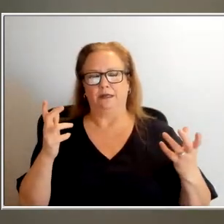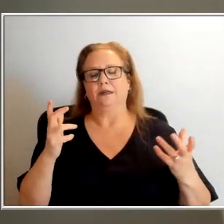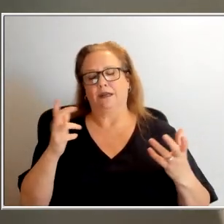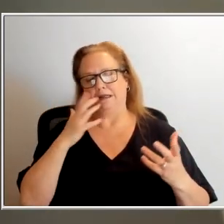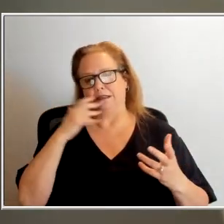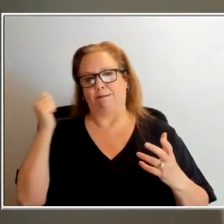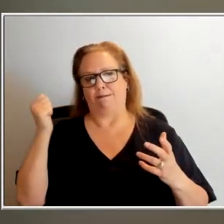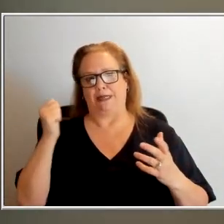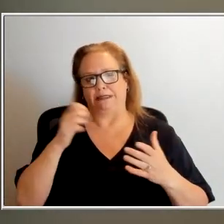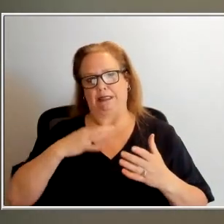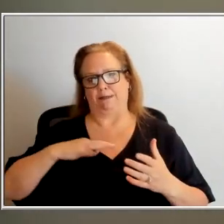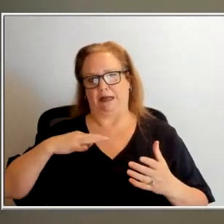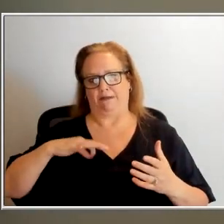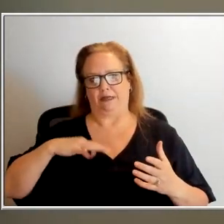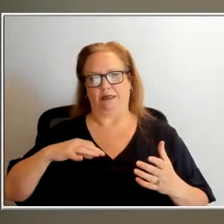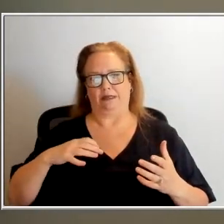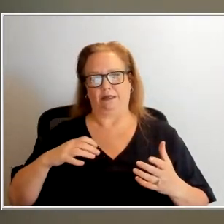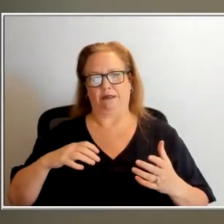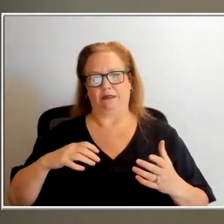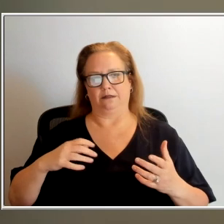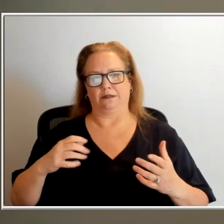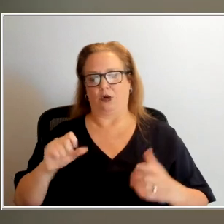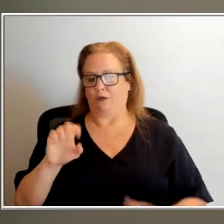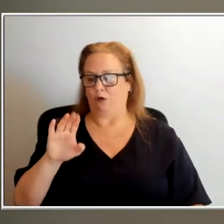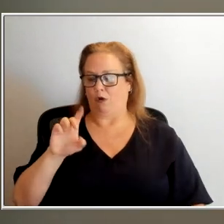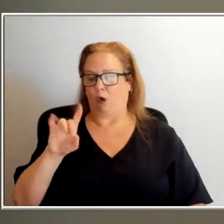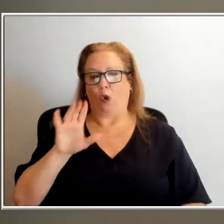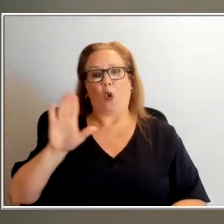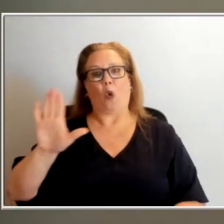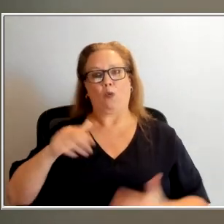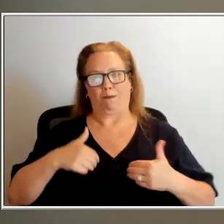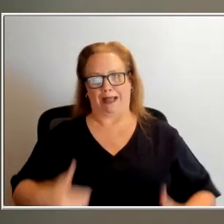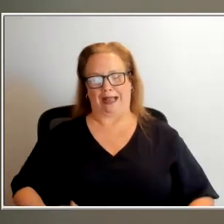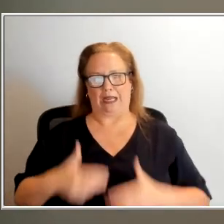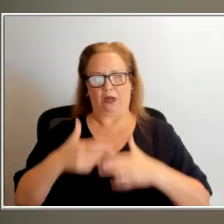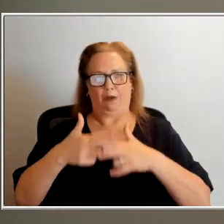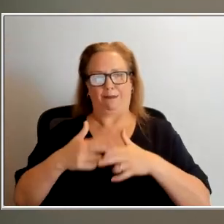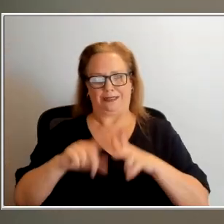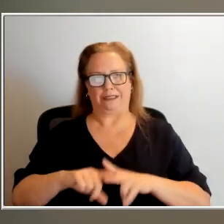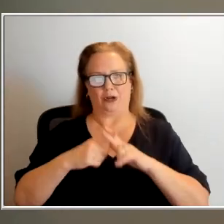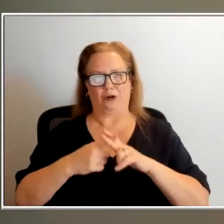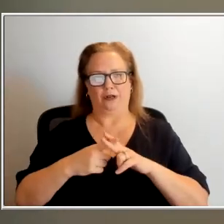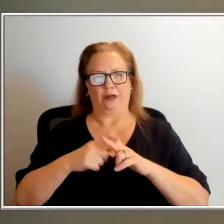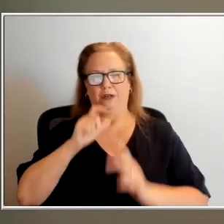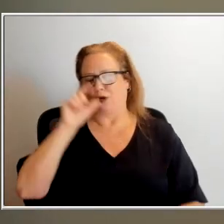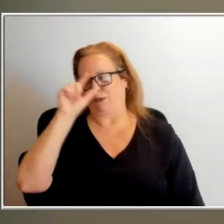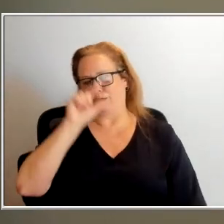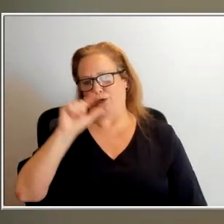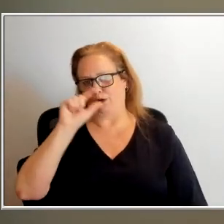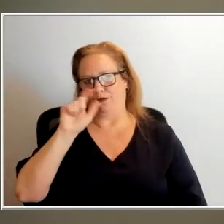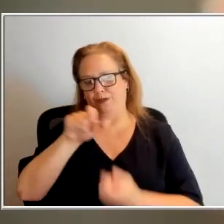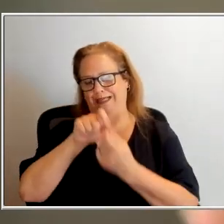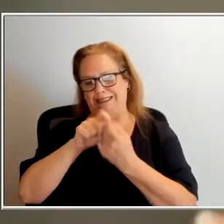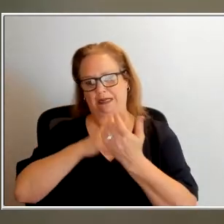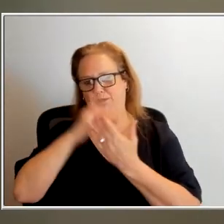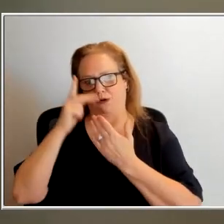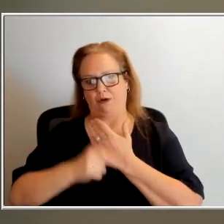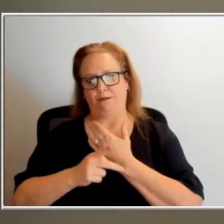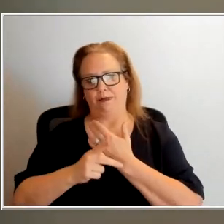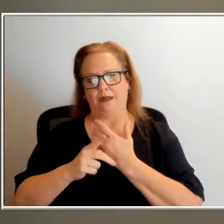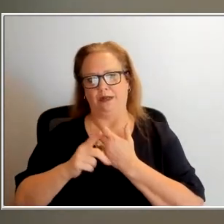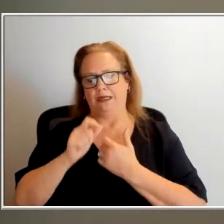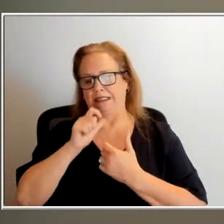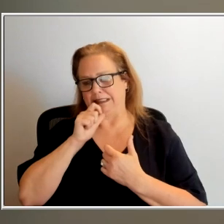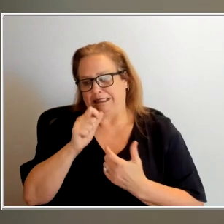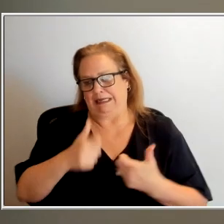best benefit. Start with your body weight, right? But start. But don't Google looking for the exact program and then go, that's not